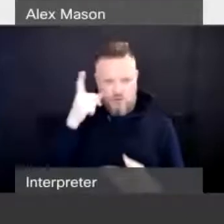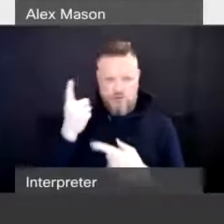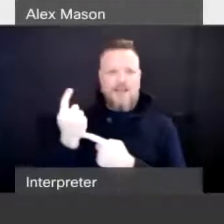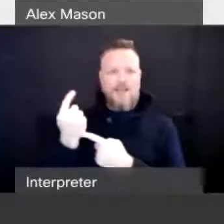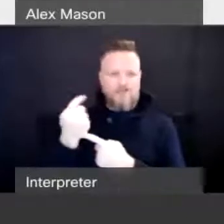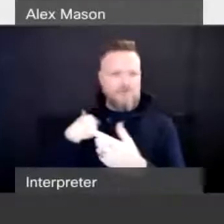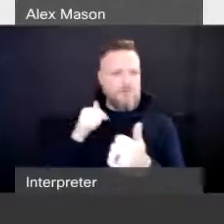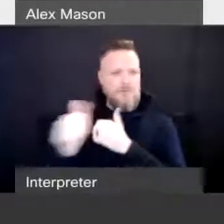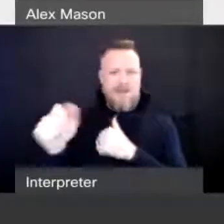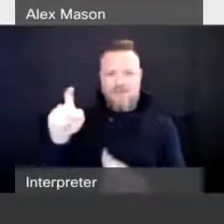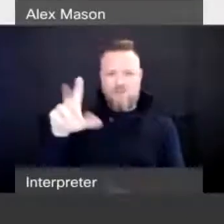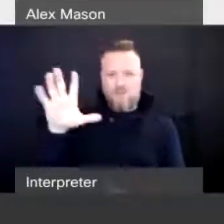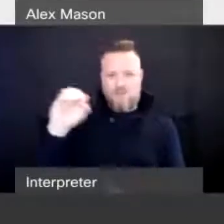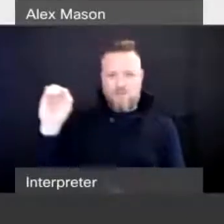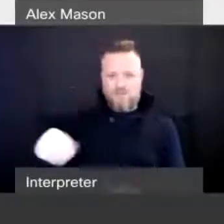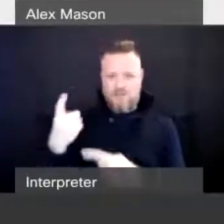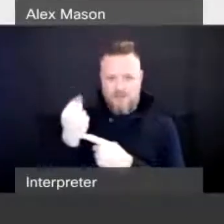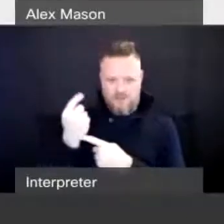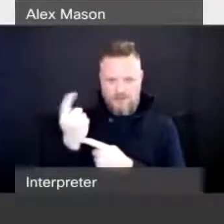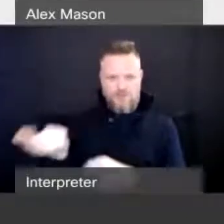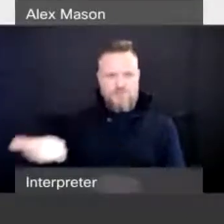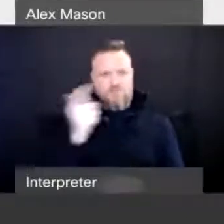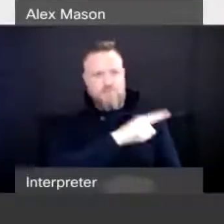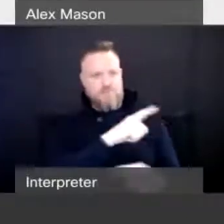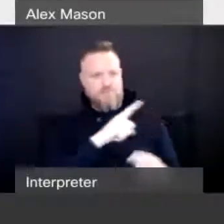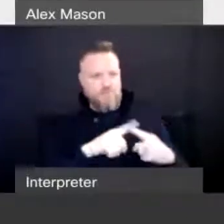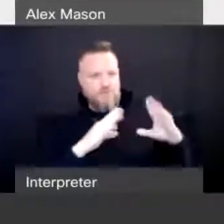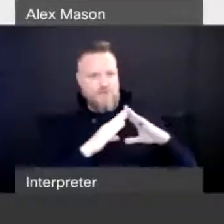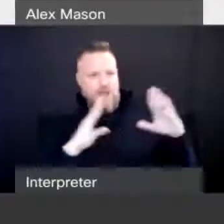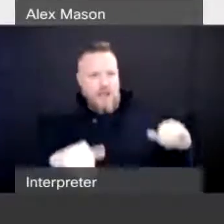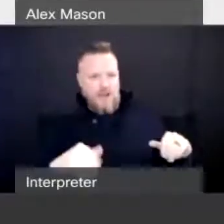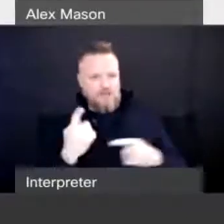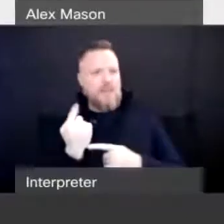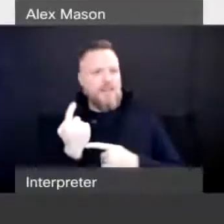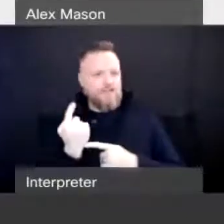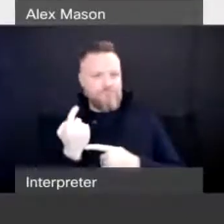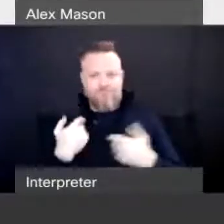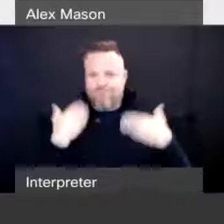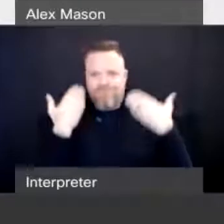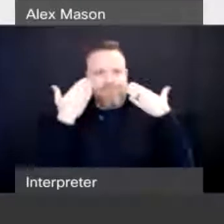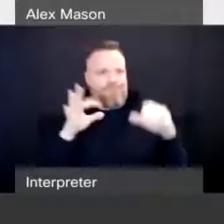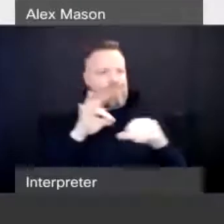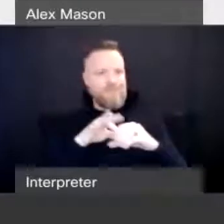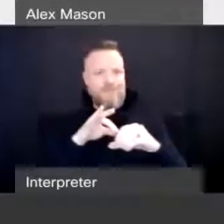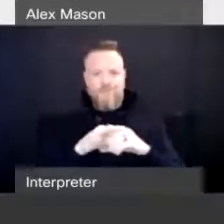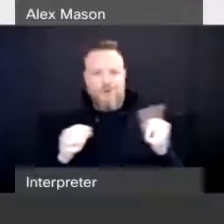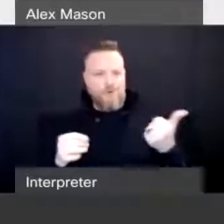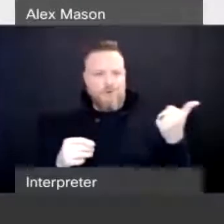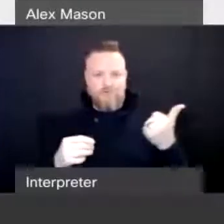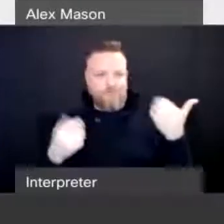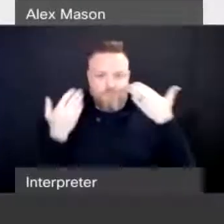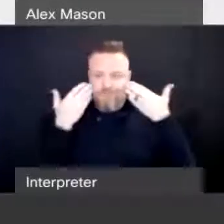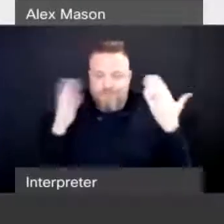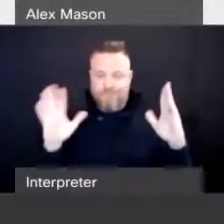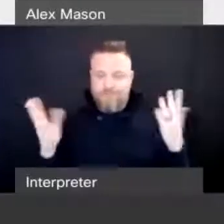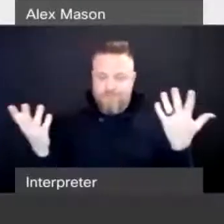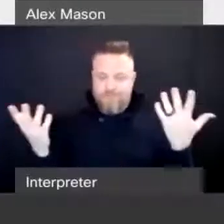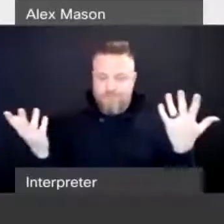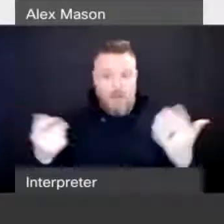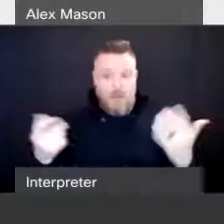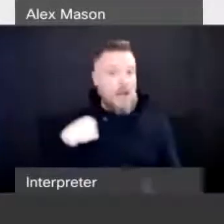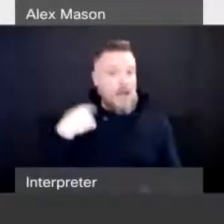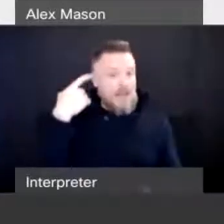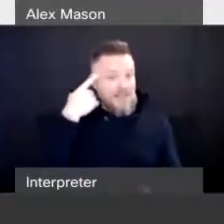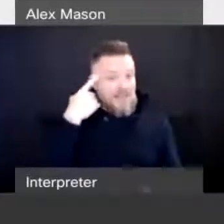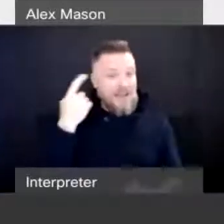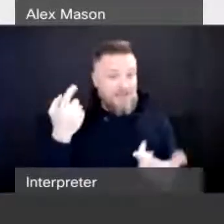the Senate, went over to the House. I don't know what the vote was on that. I thought it got out of committee,